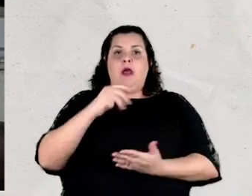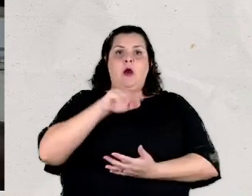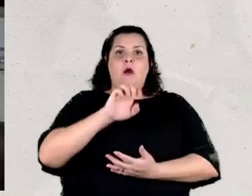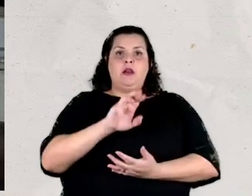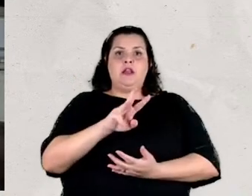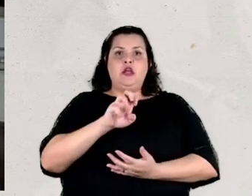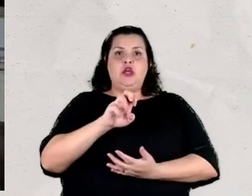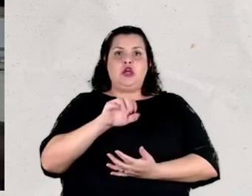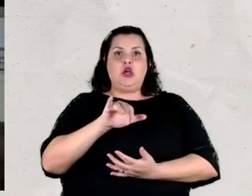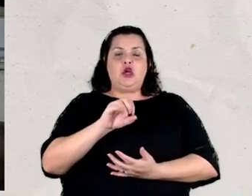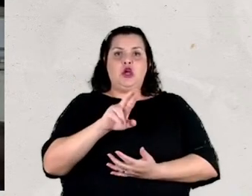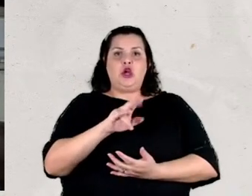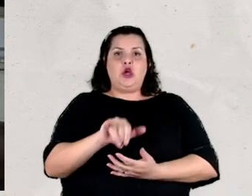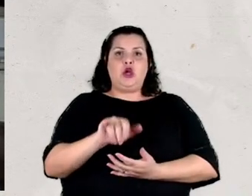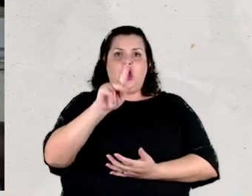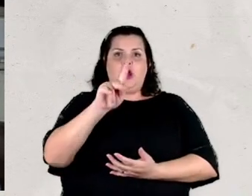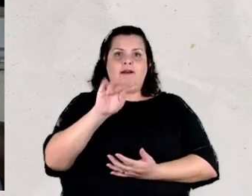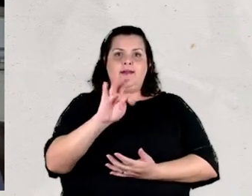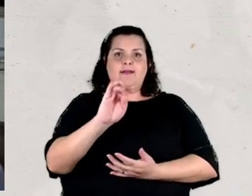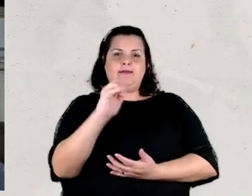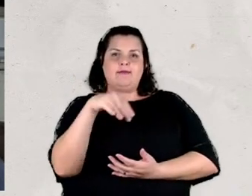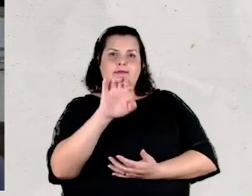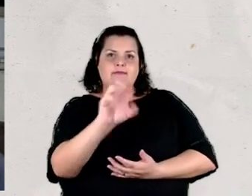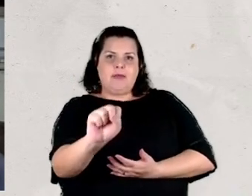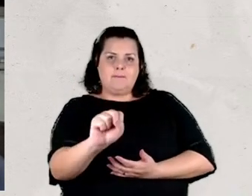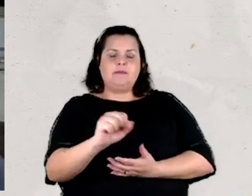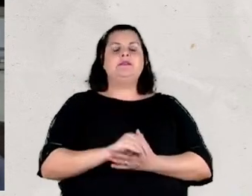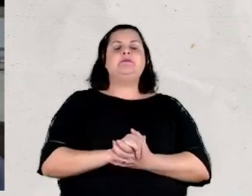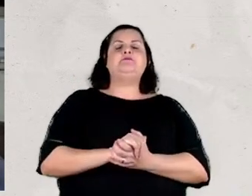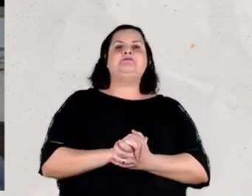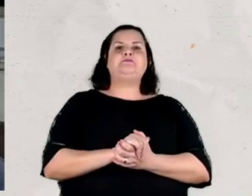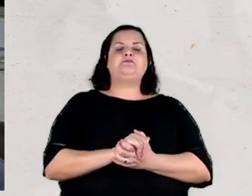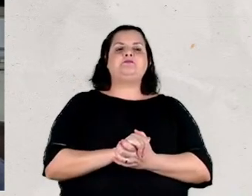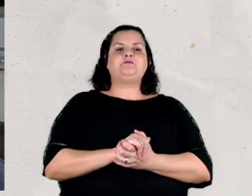é ex-editor colaborador também do New Republic.